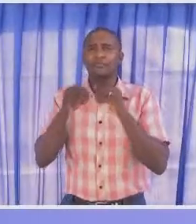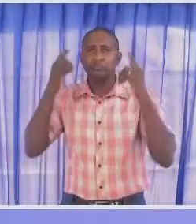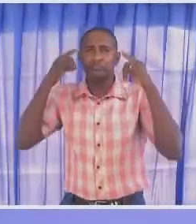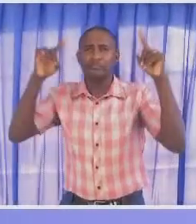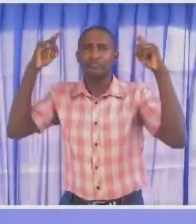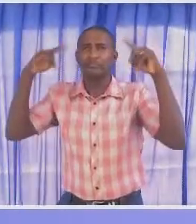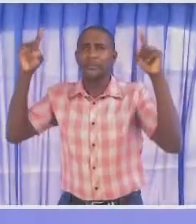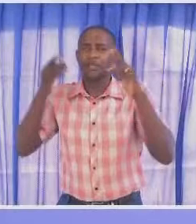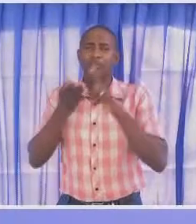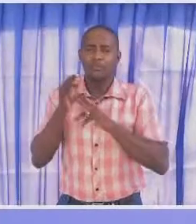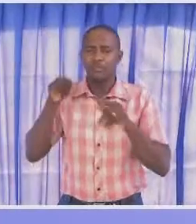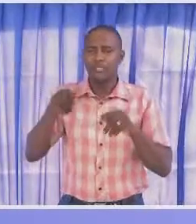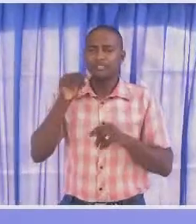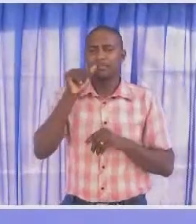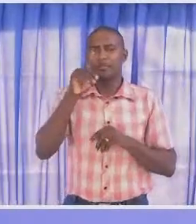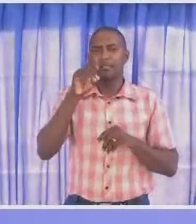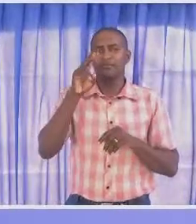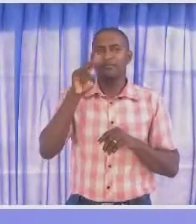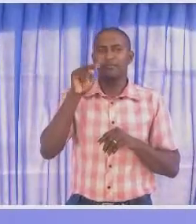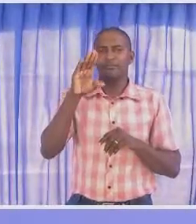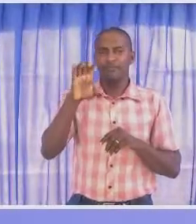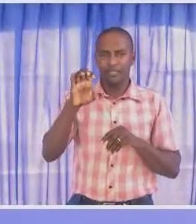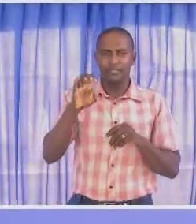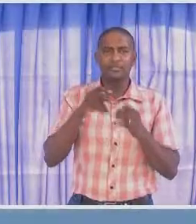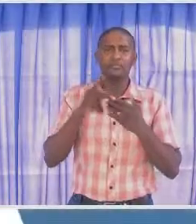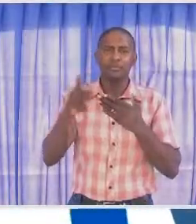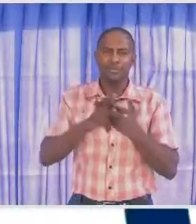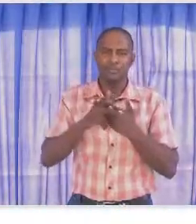continues. Thank you.